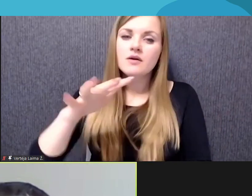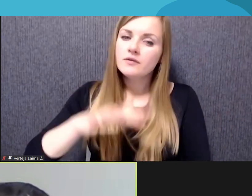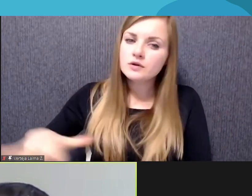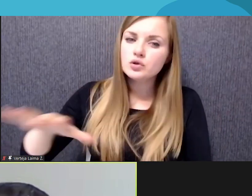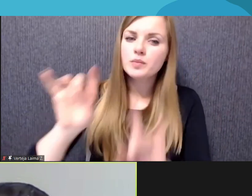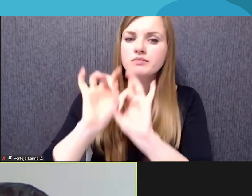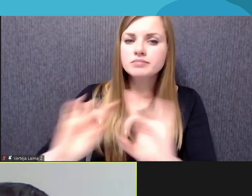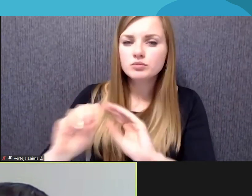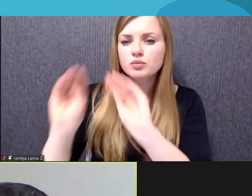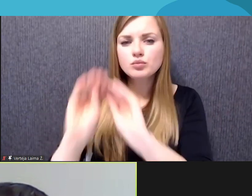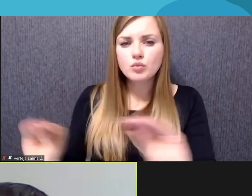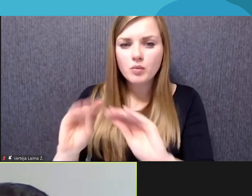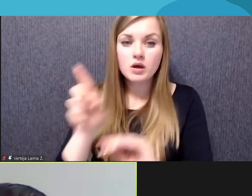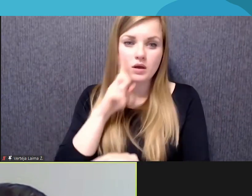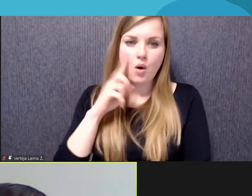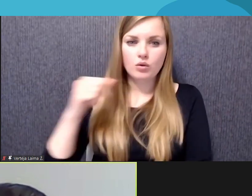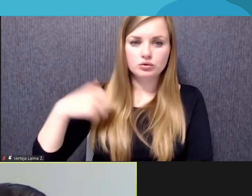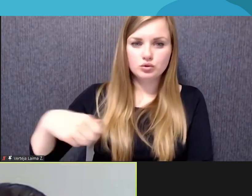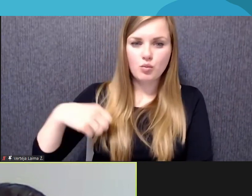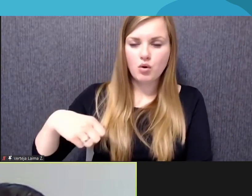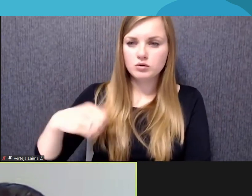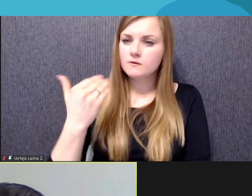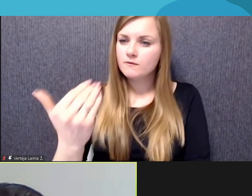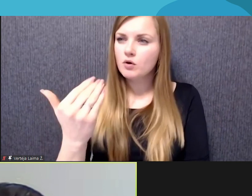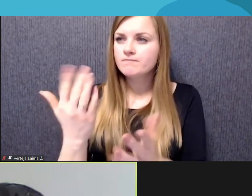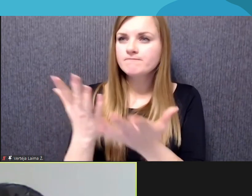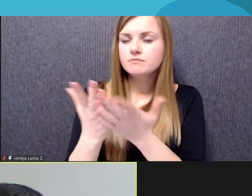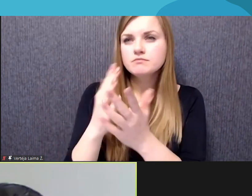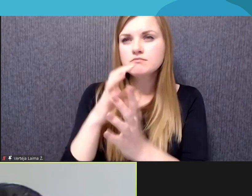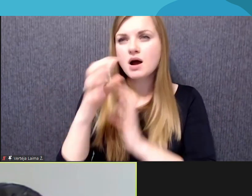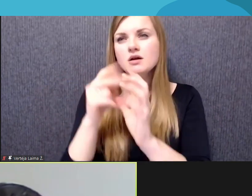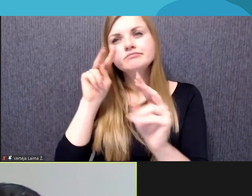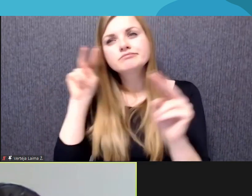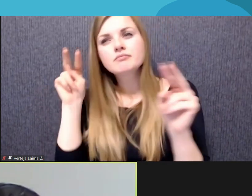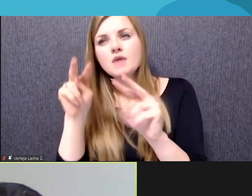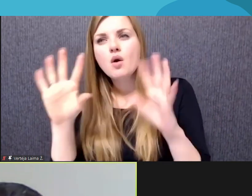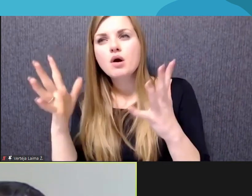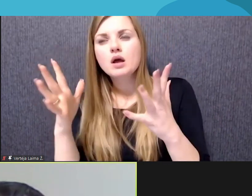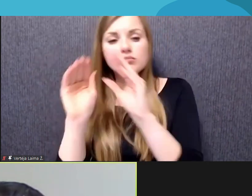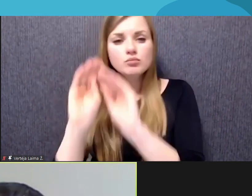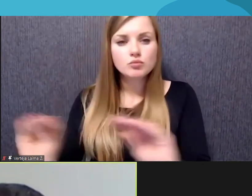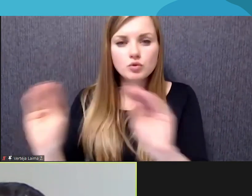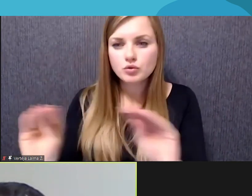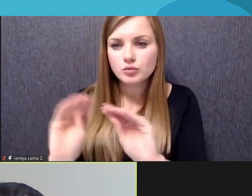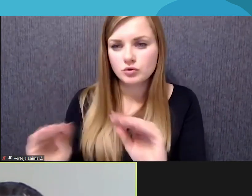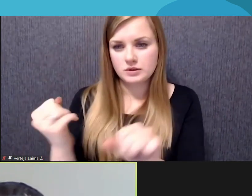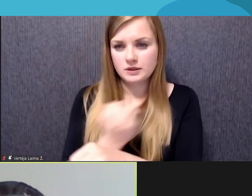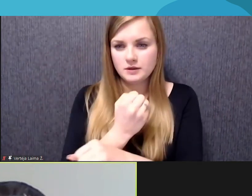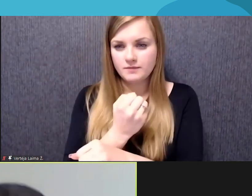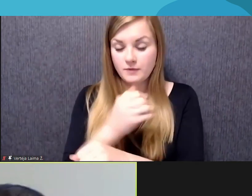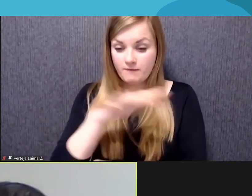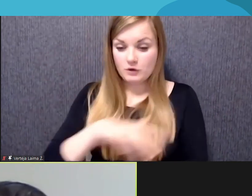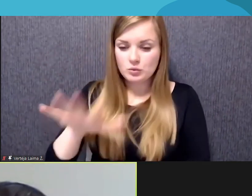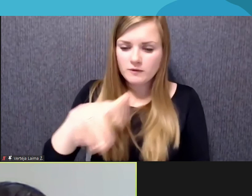quality investigation. It includes education of young people, awareness